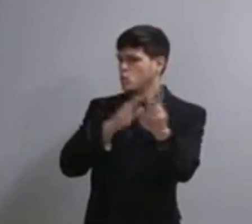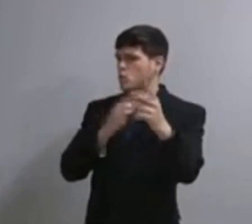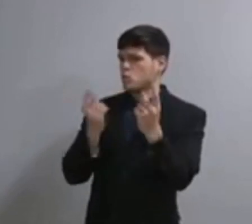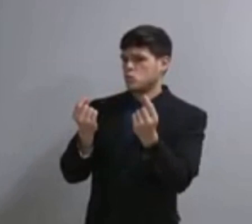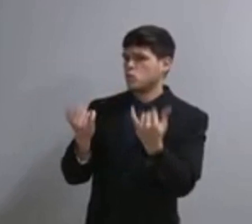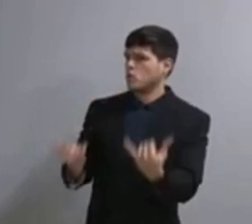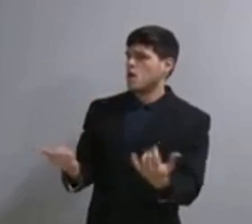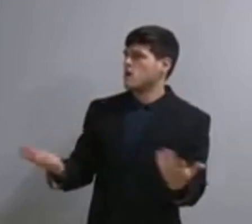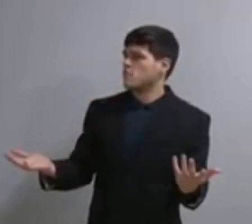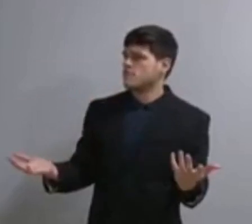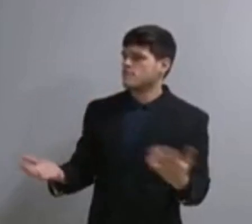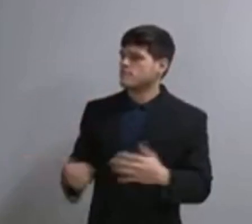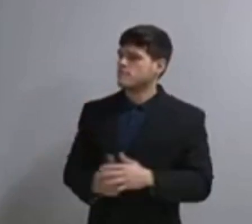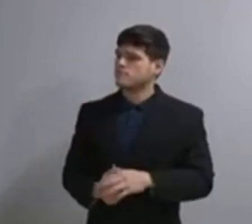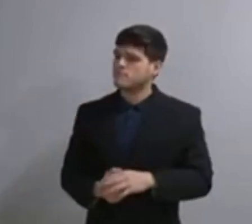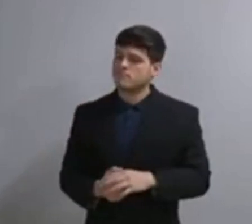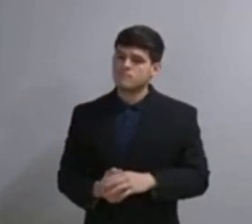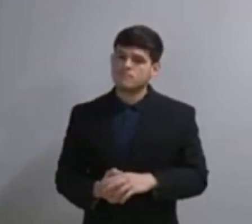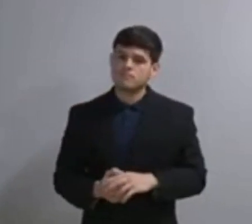now."